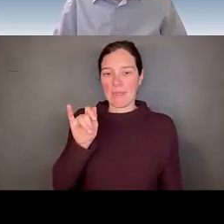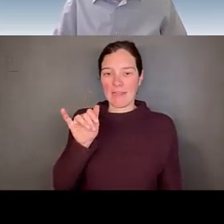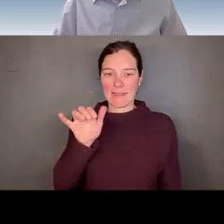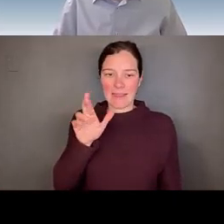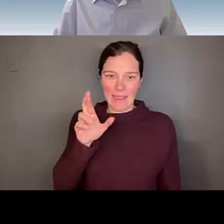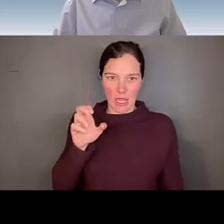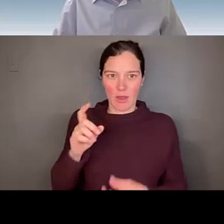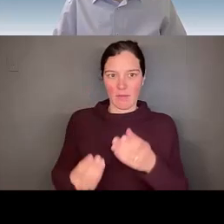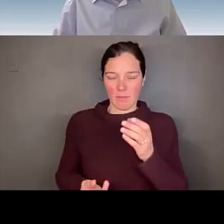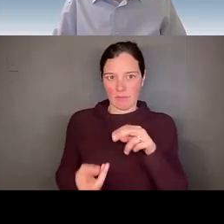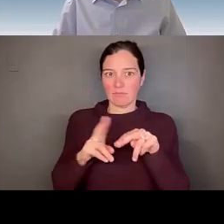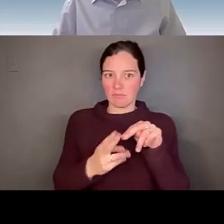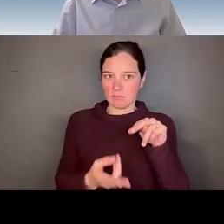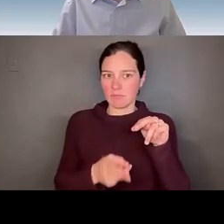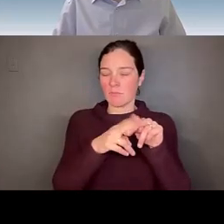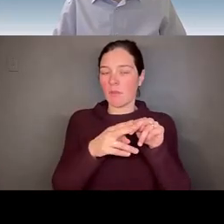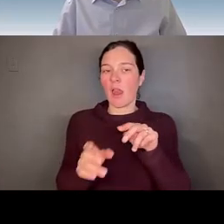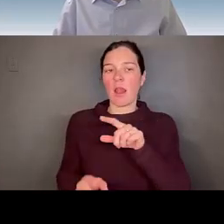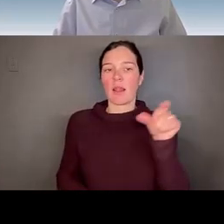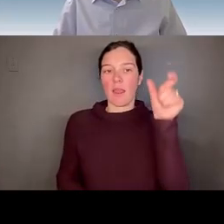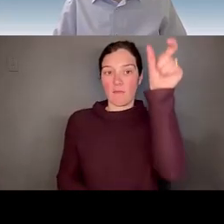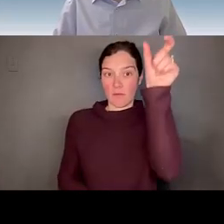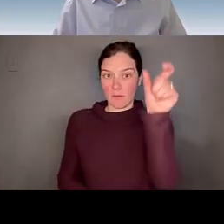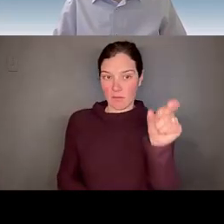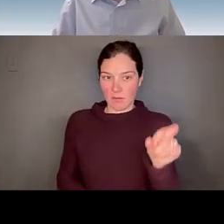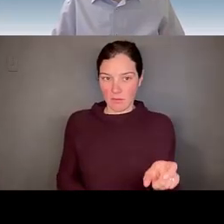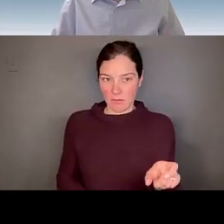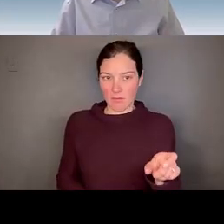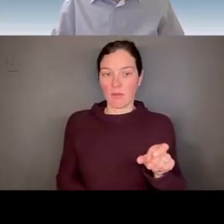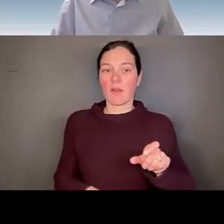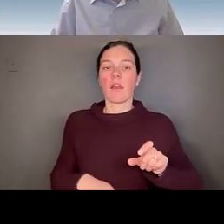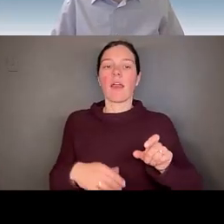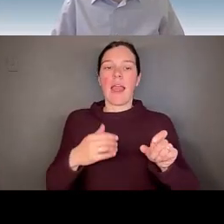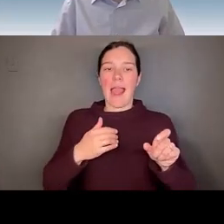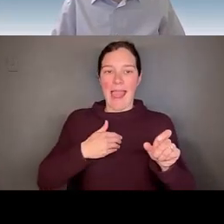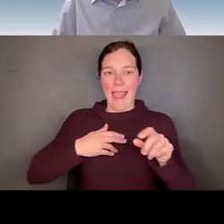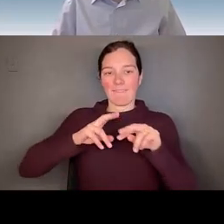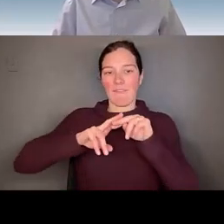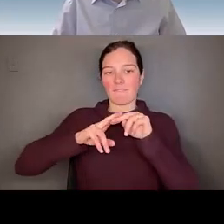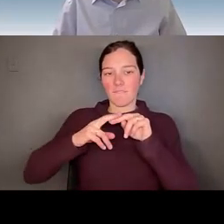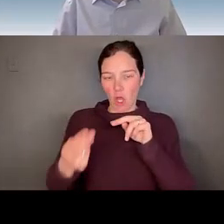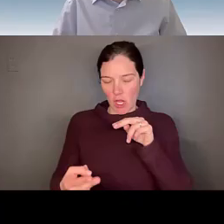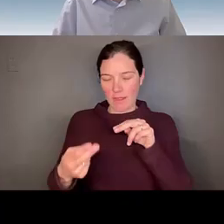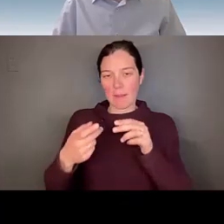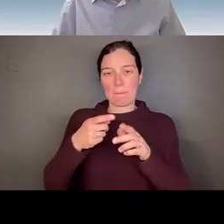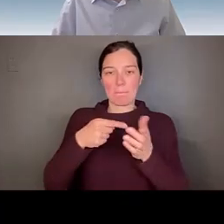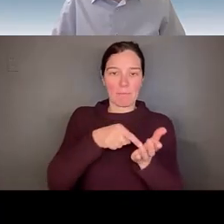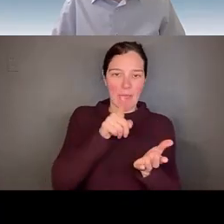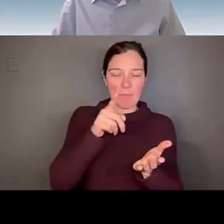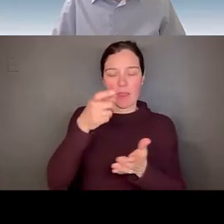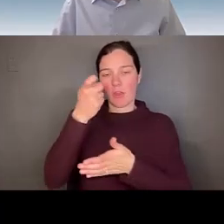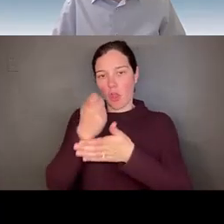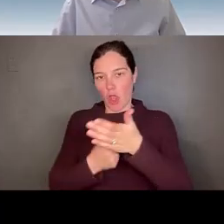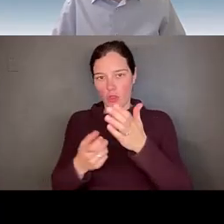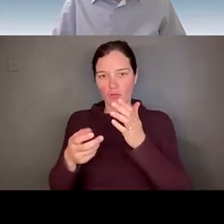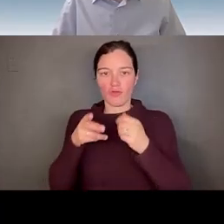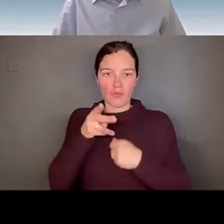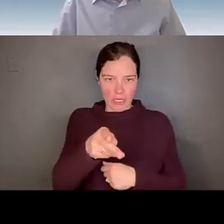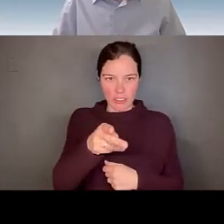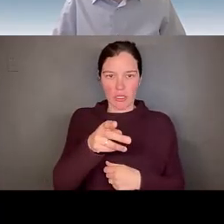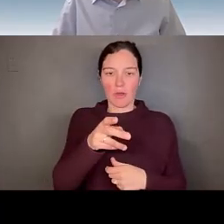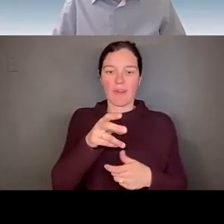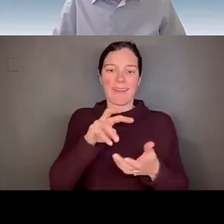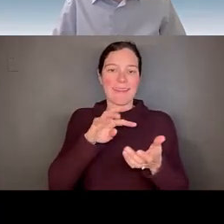we see here in the leftmost column that payer mix trend is joined by a falling payment to cost ratio over time, which indicates a growing